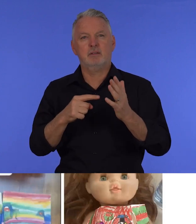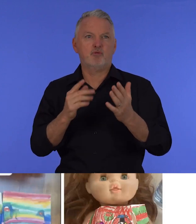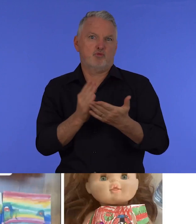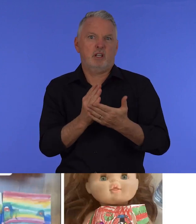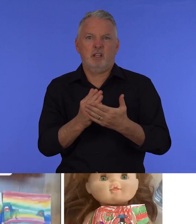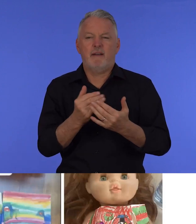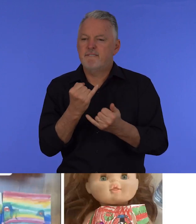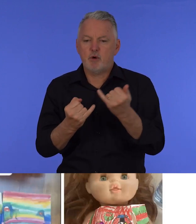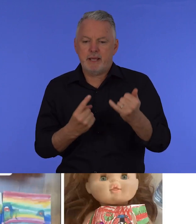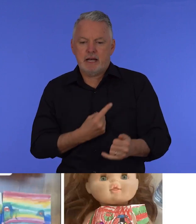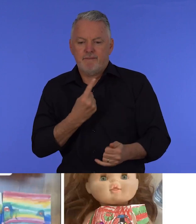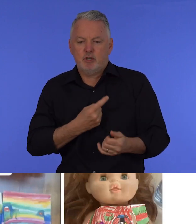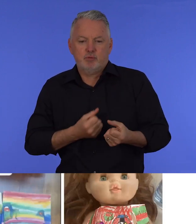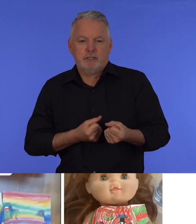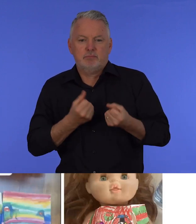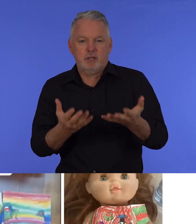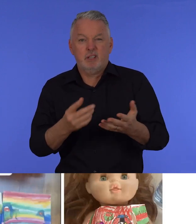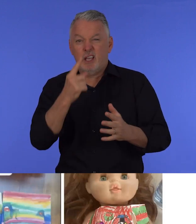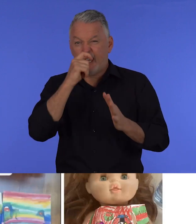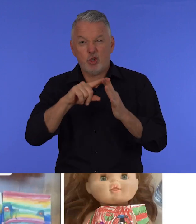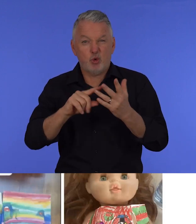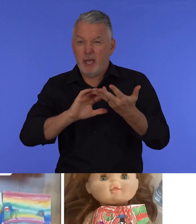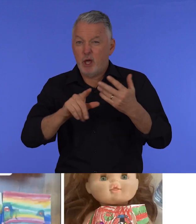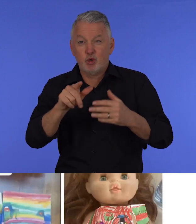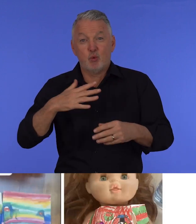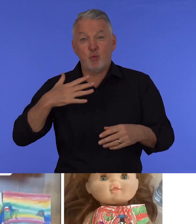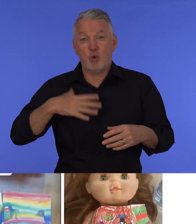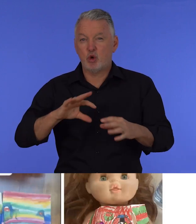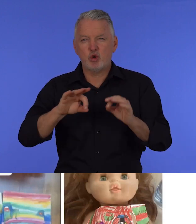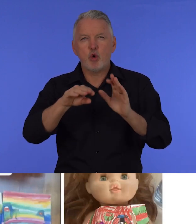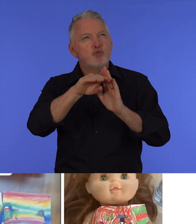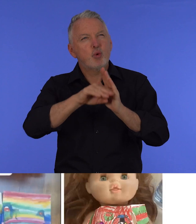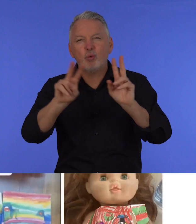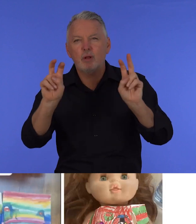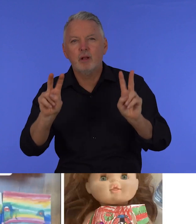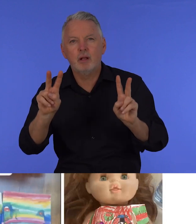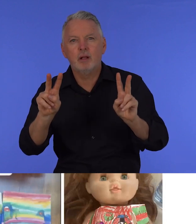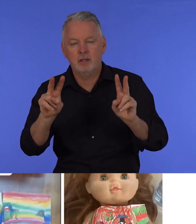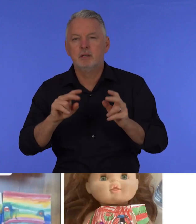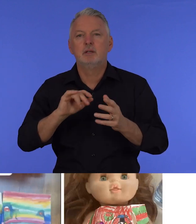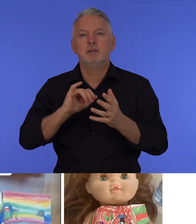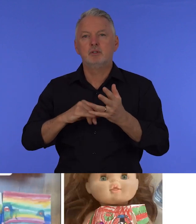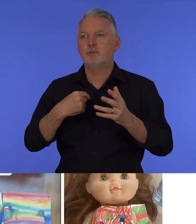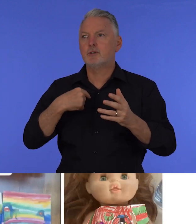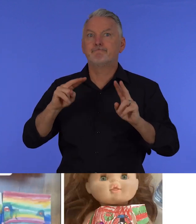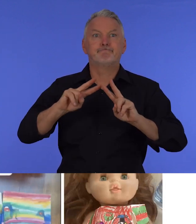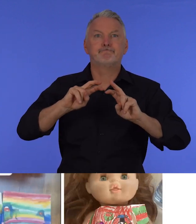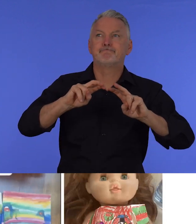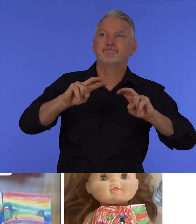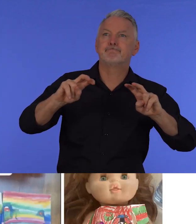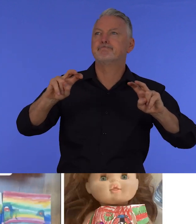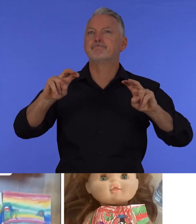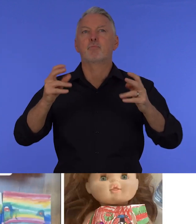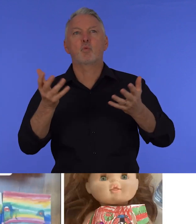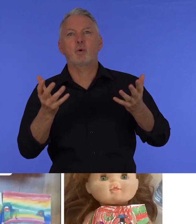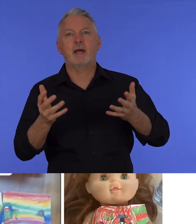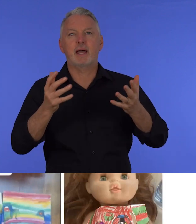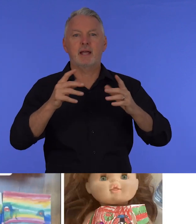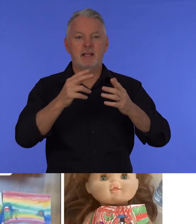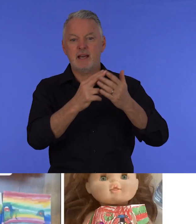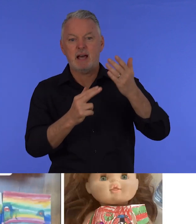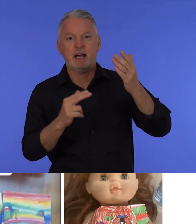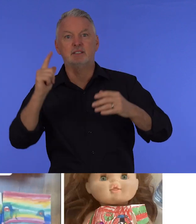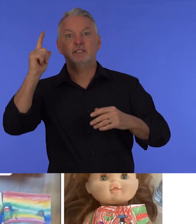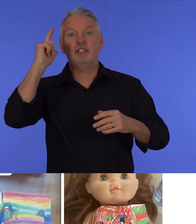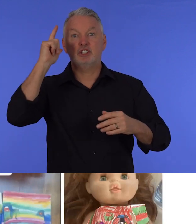art, and so that's one of the great things about art. It's individual, but it's also can be done in a group. So I reached out